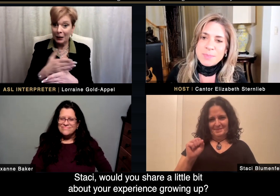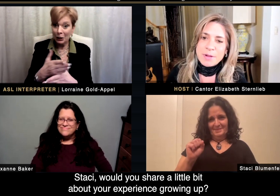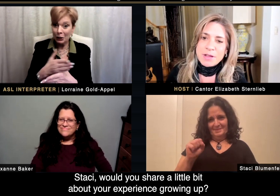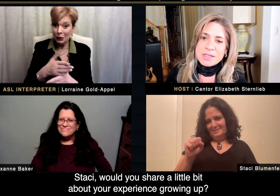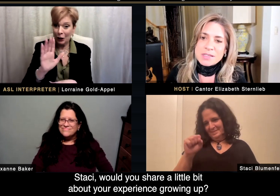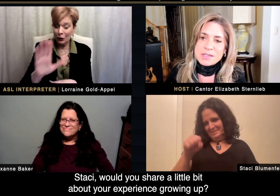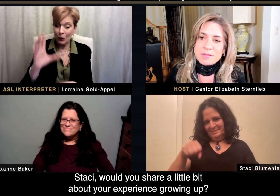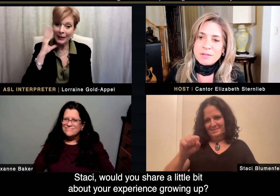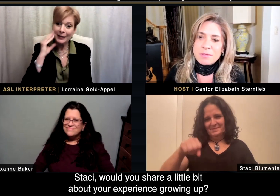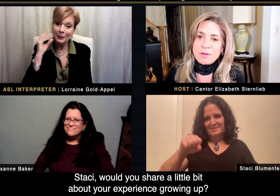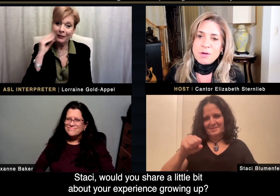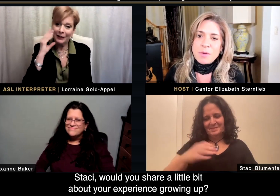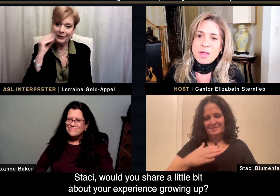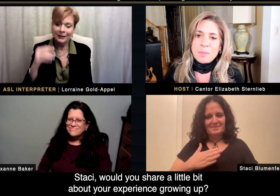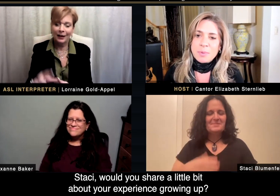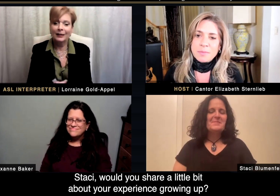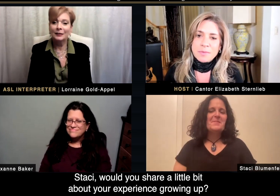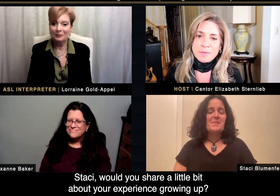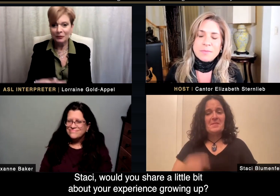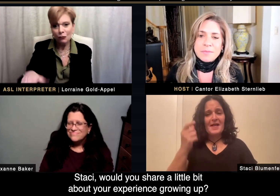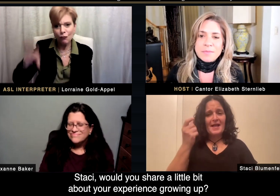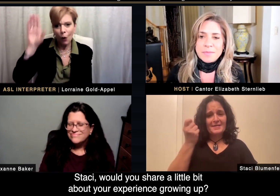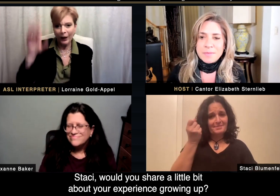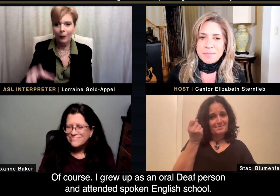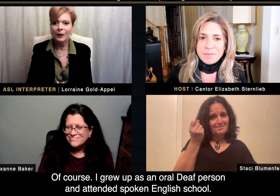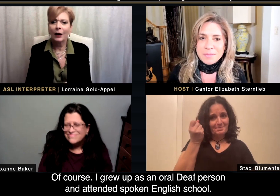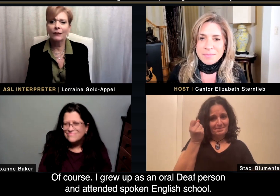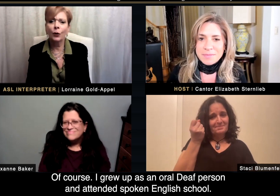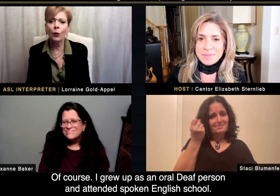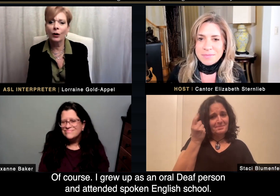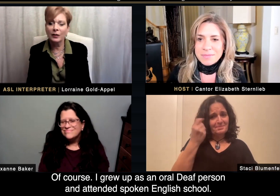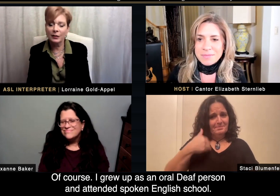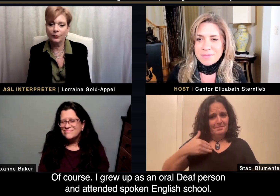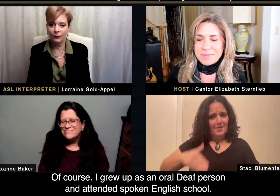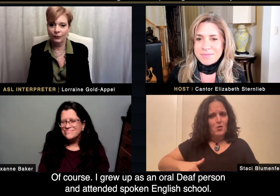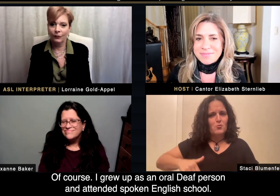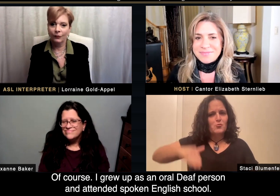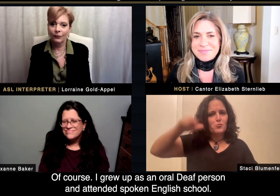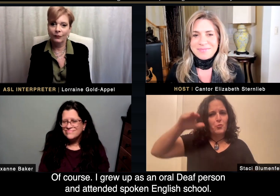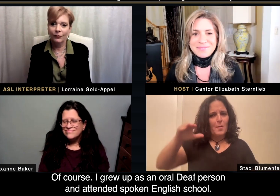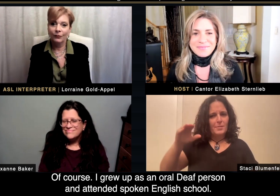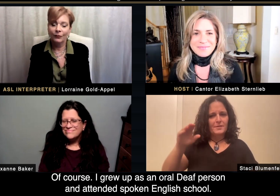your experience growing up? Of course.